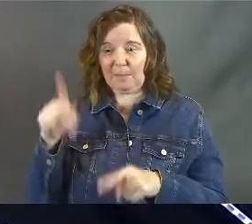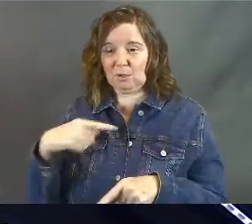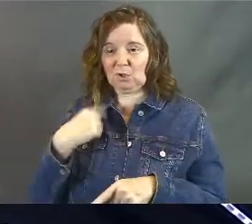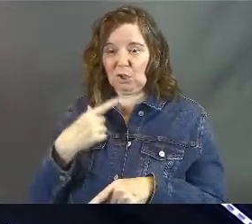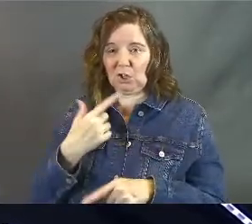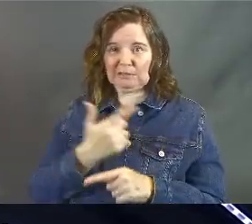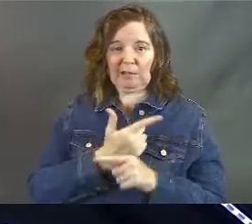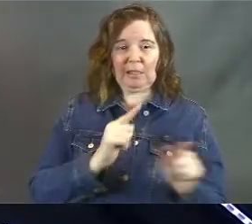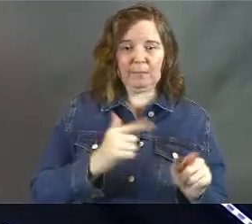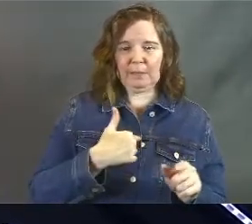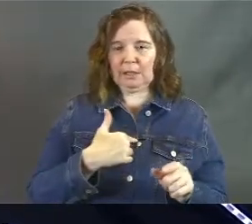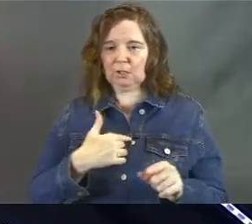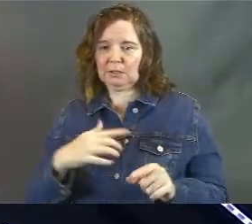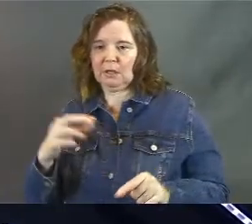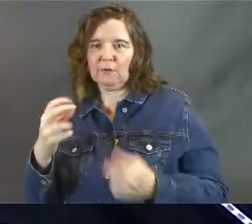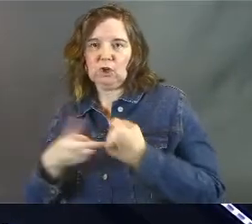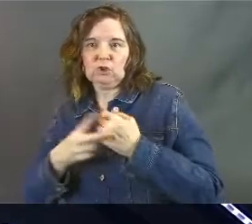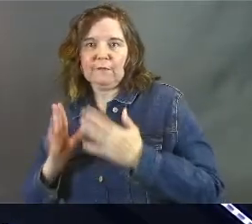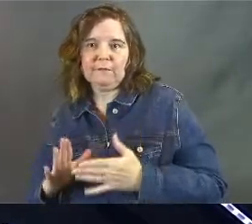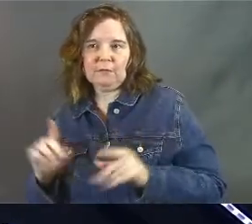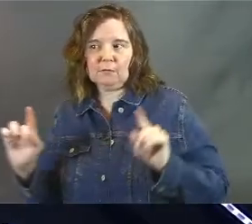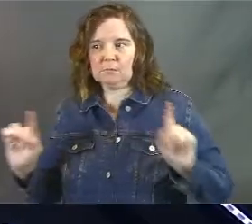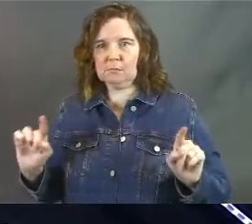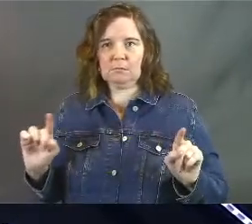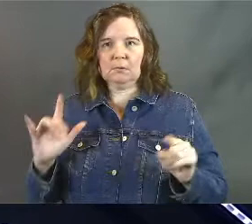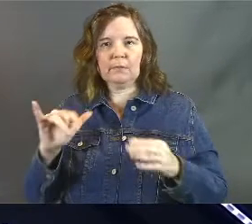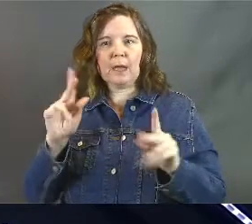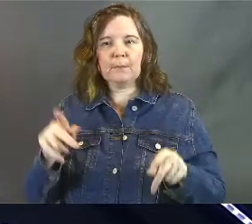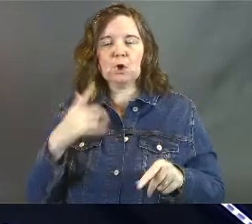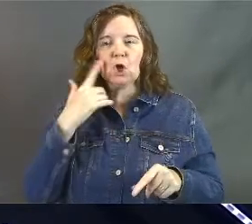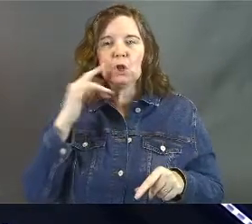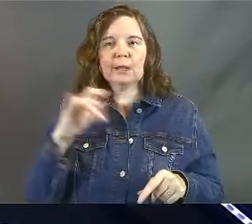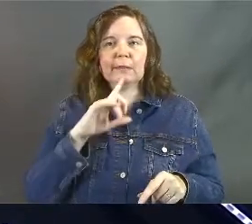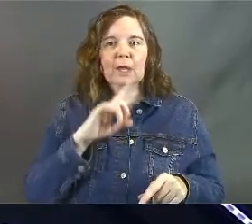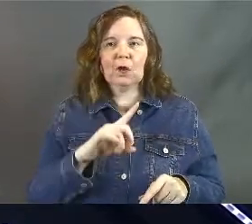looks like a liberal. That person looks like a conservative. That person looks like